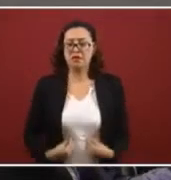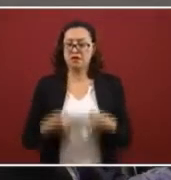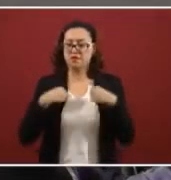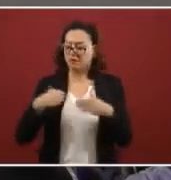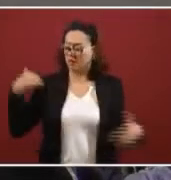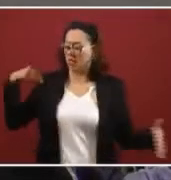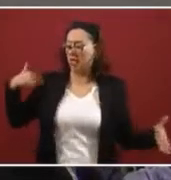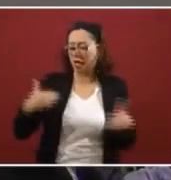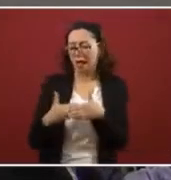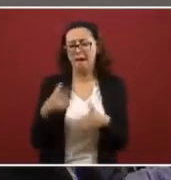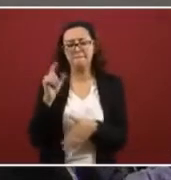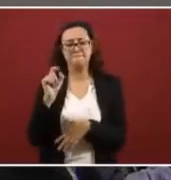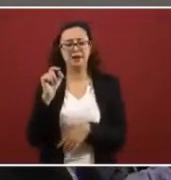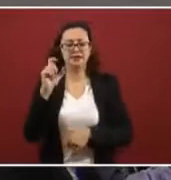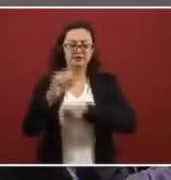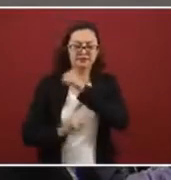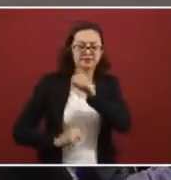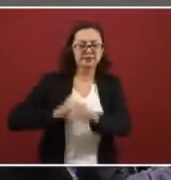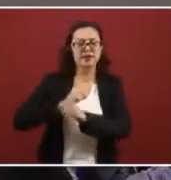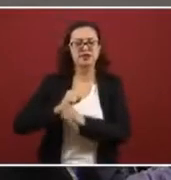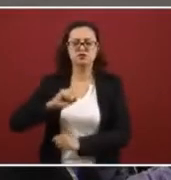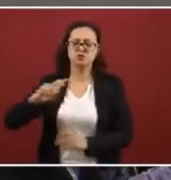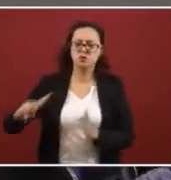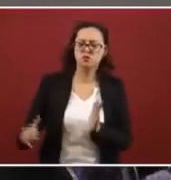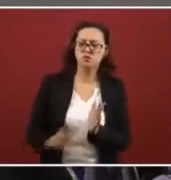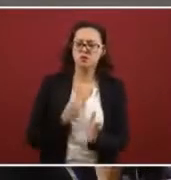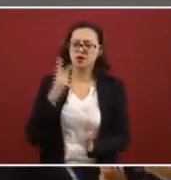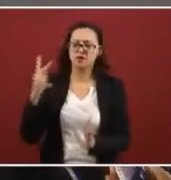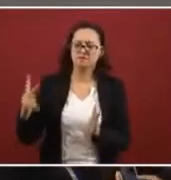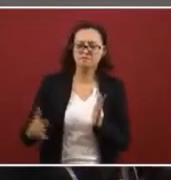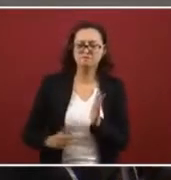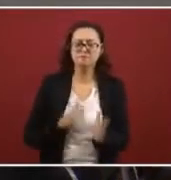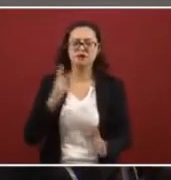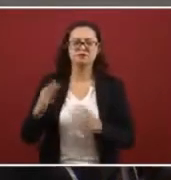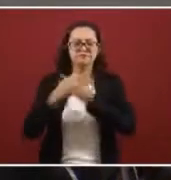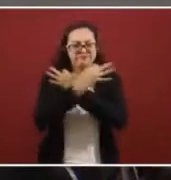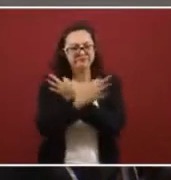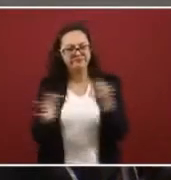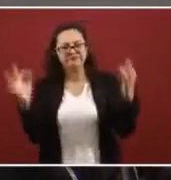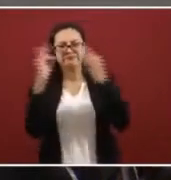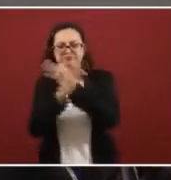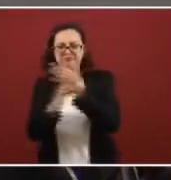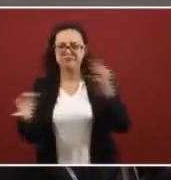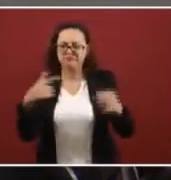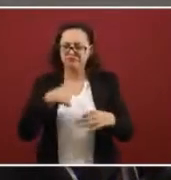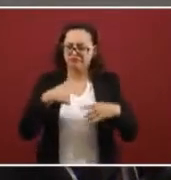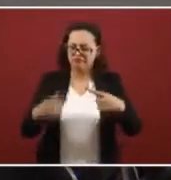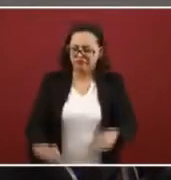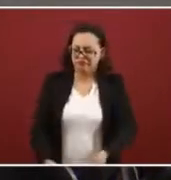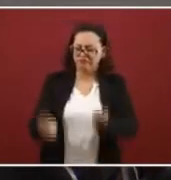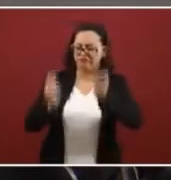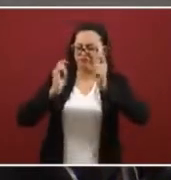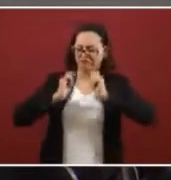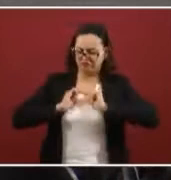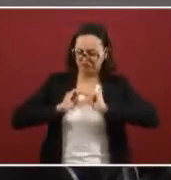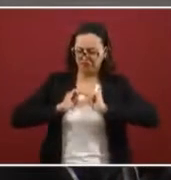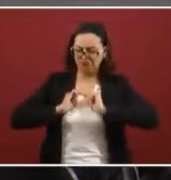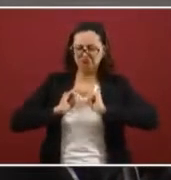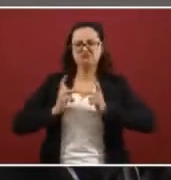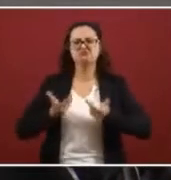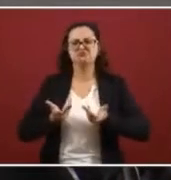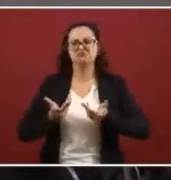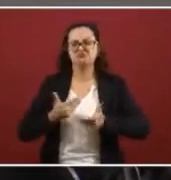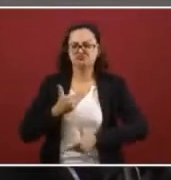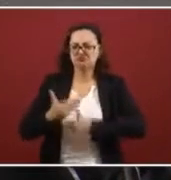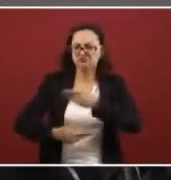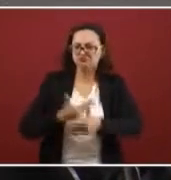declared ocasiones, on several occasions que de llegar a un puesto público, that as if I, a la revocación went